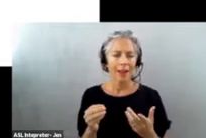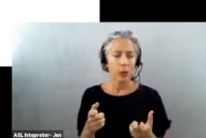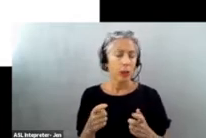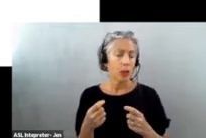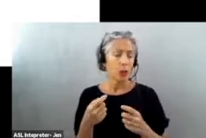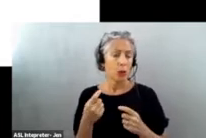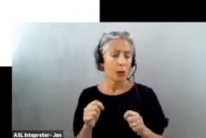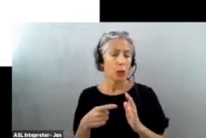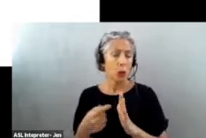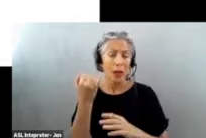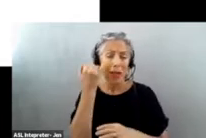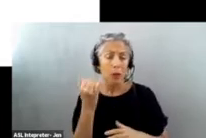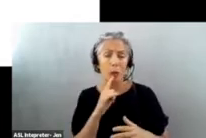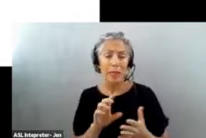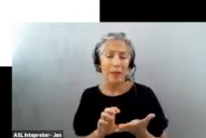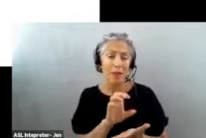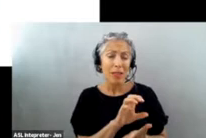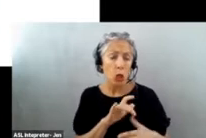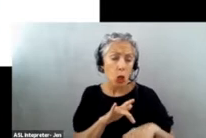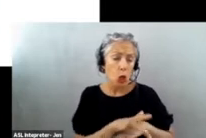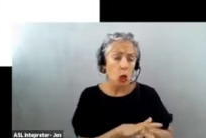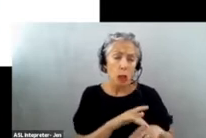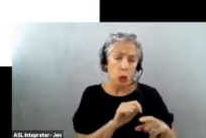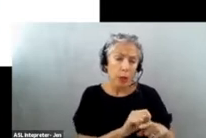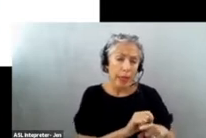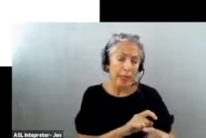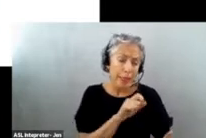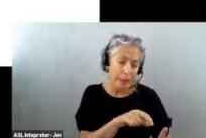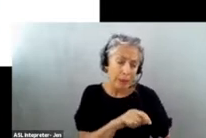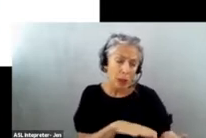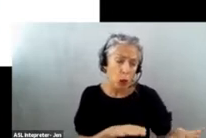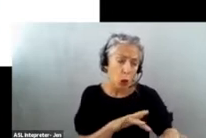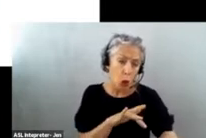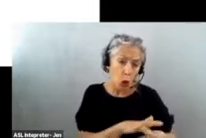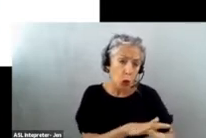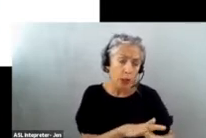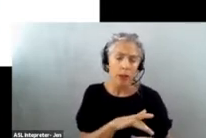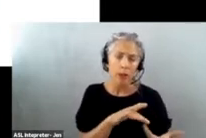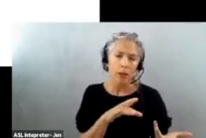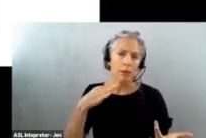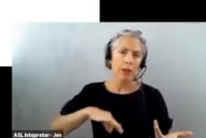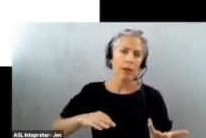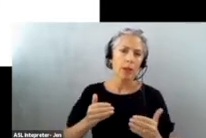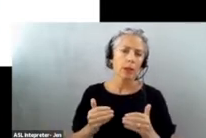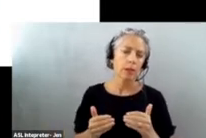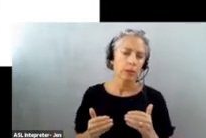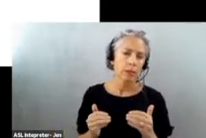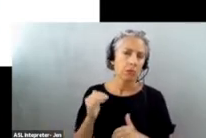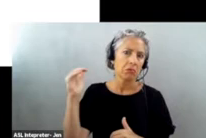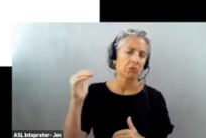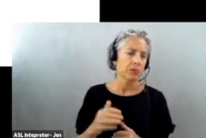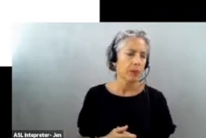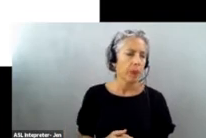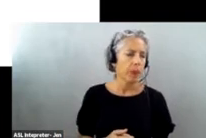early training and stimulating children, they could find that based on how